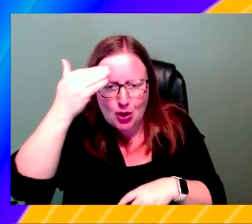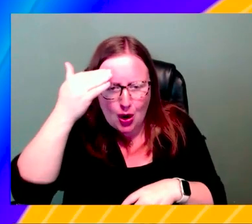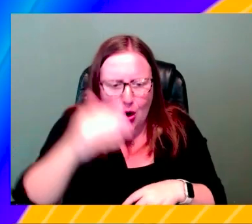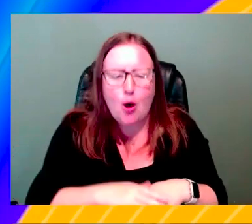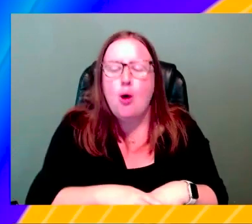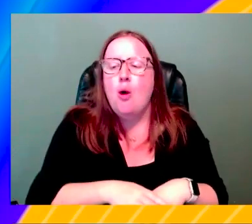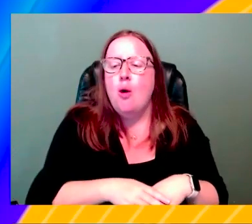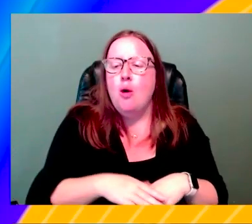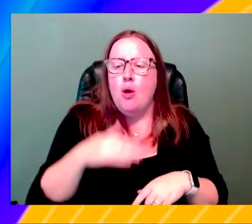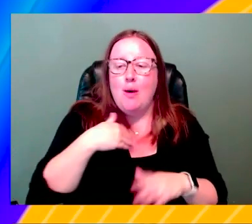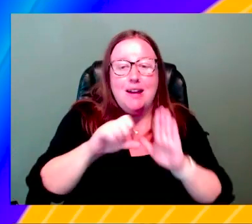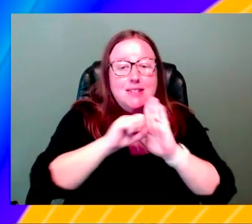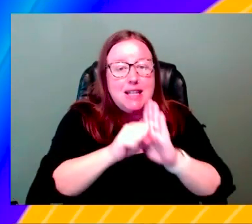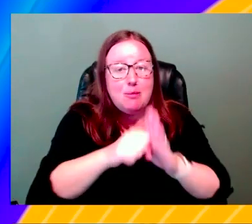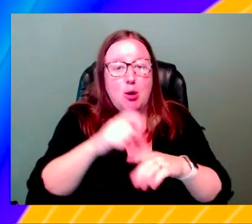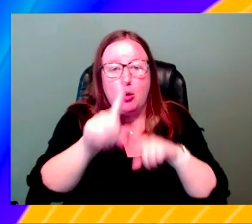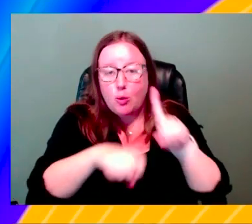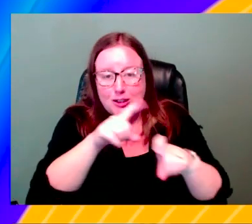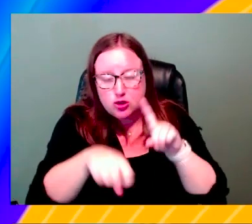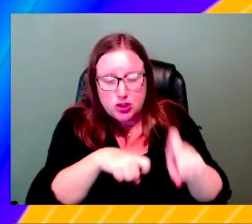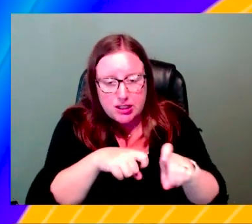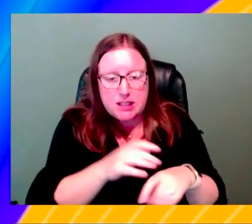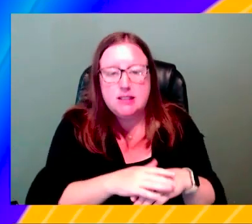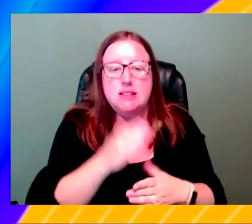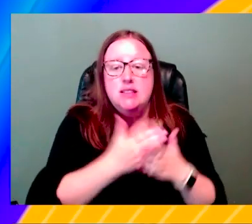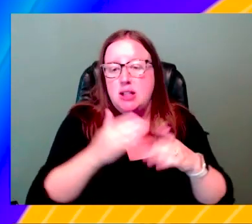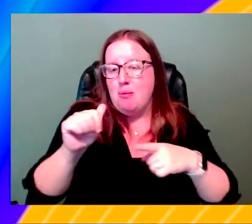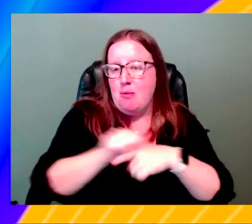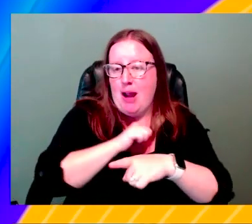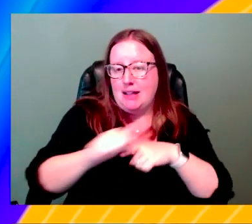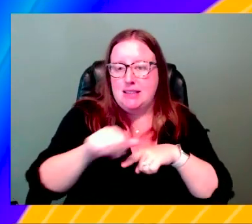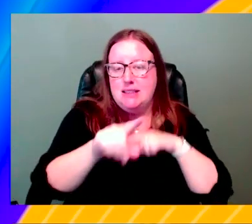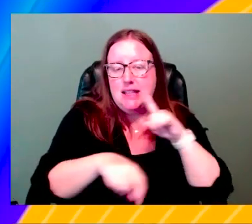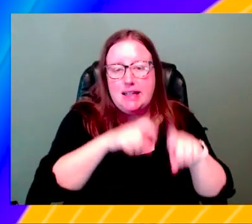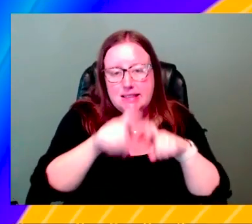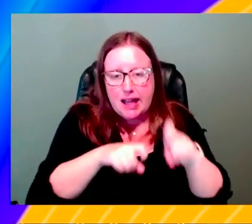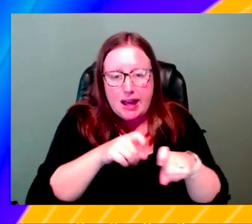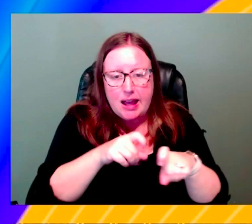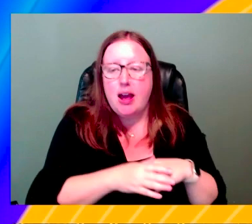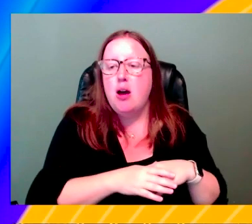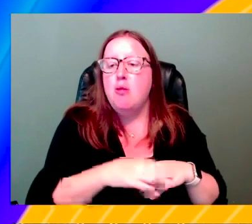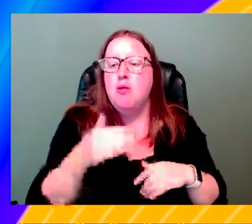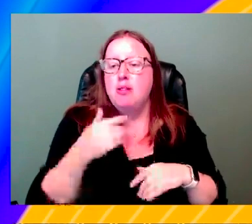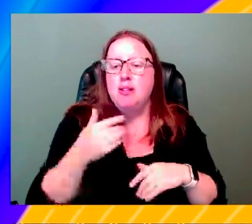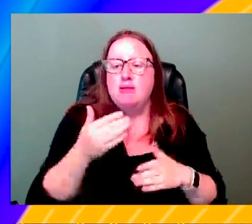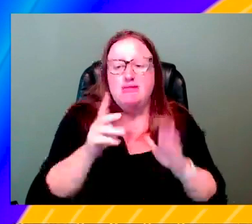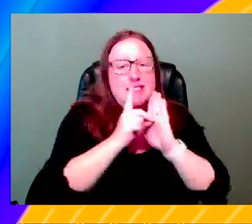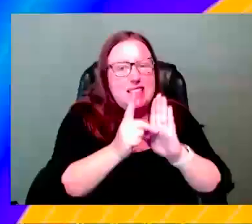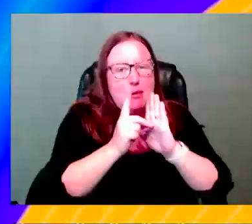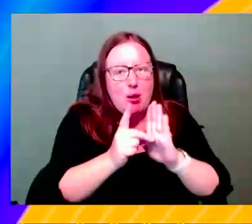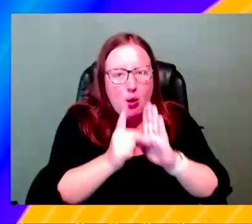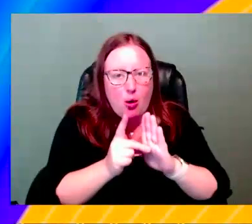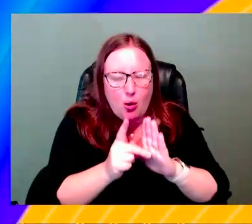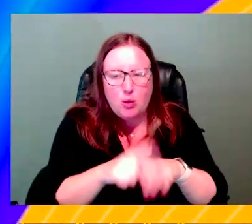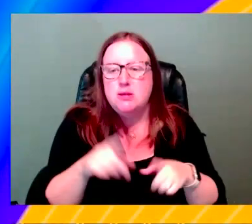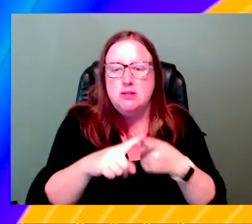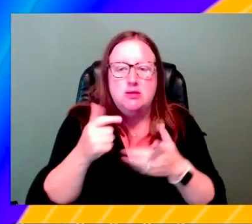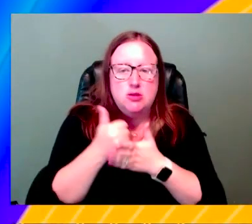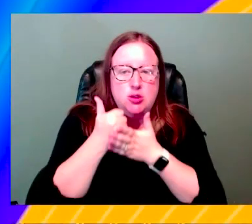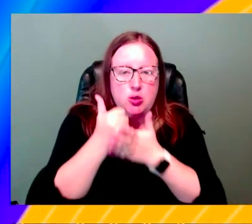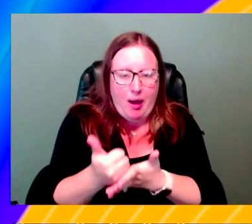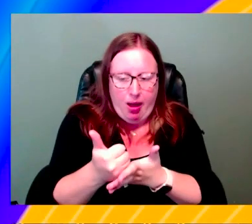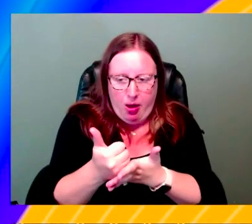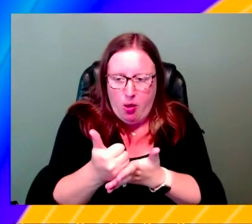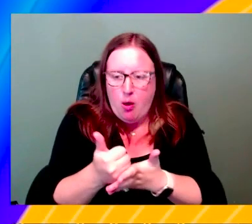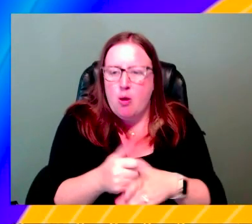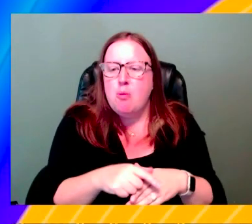sample questions, some practice exam questions. We even do some little demos to help you get